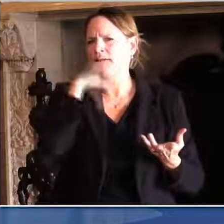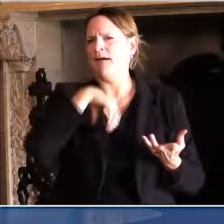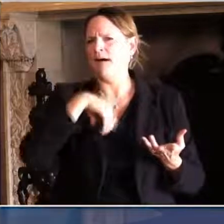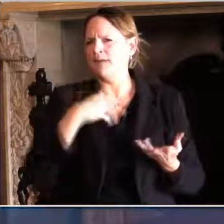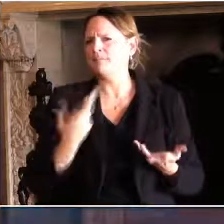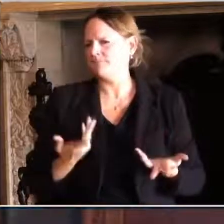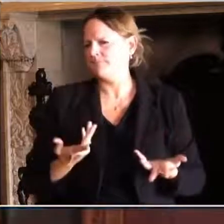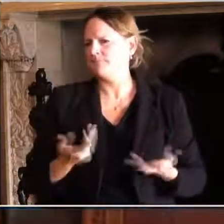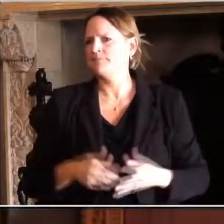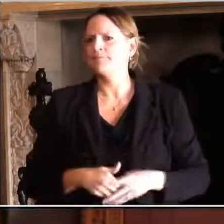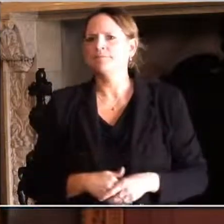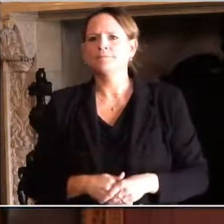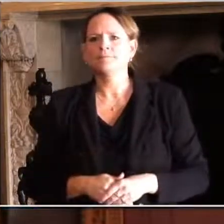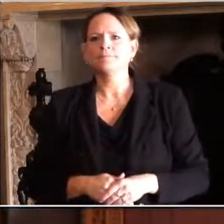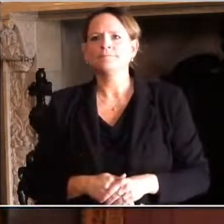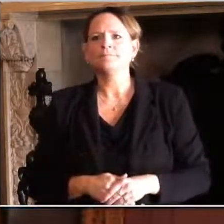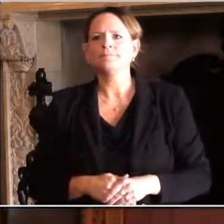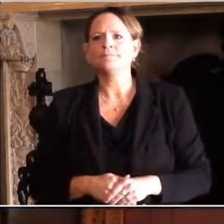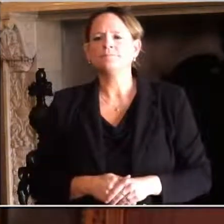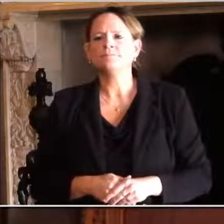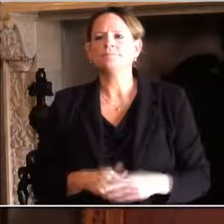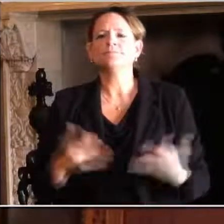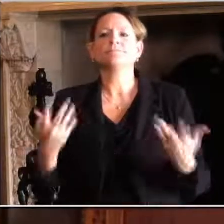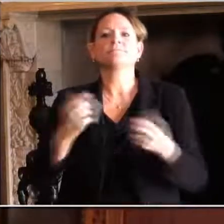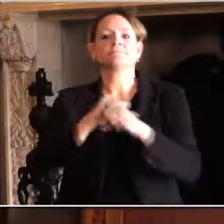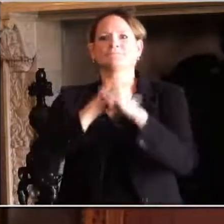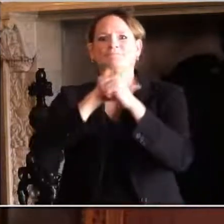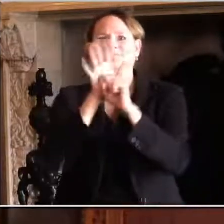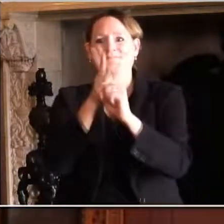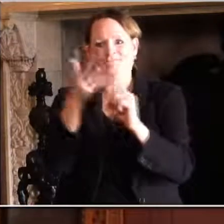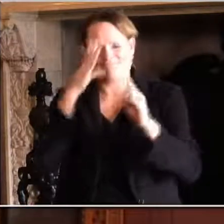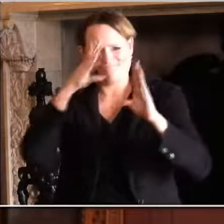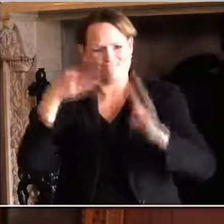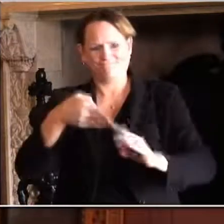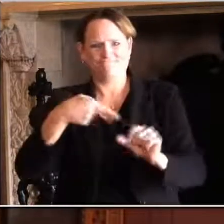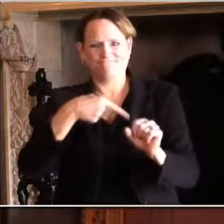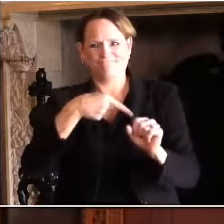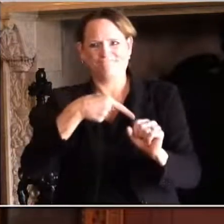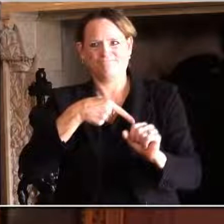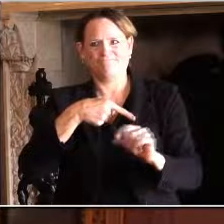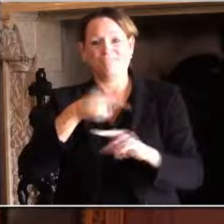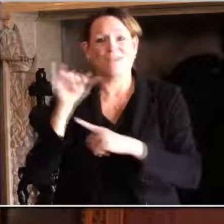doesn't have everything to do with it. The virus is the issue. It's not Jill Karofsky.